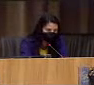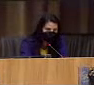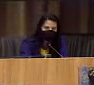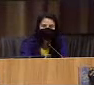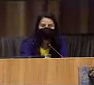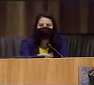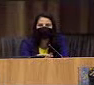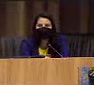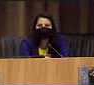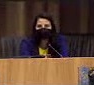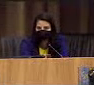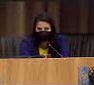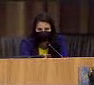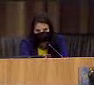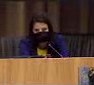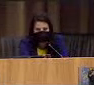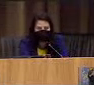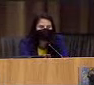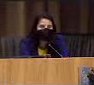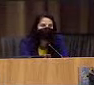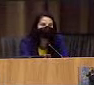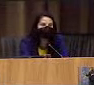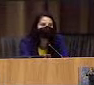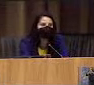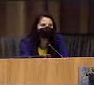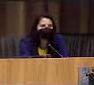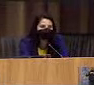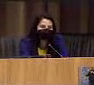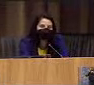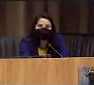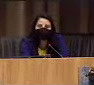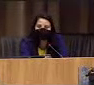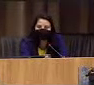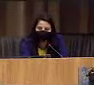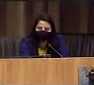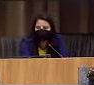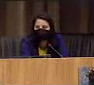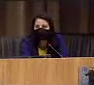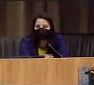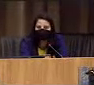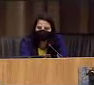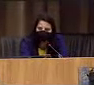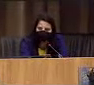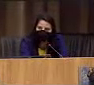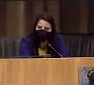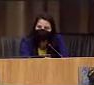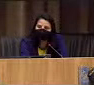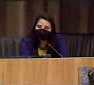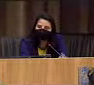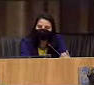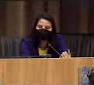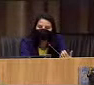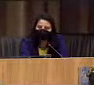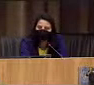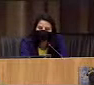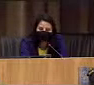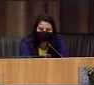different registers from patients, from professionals. So this